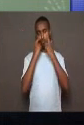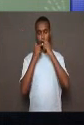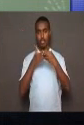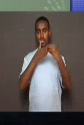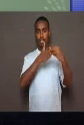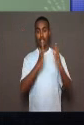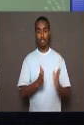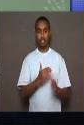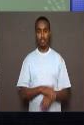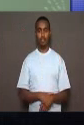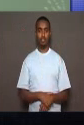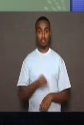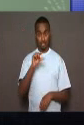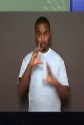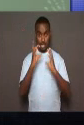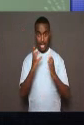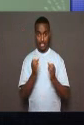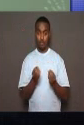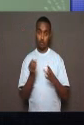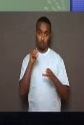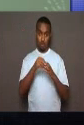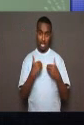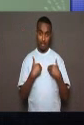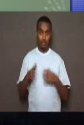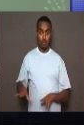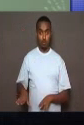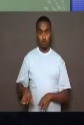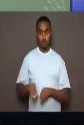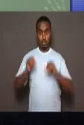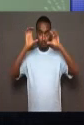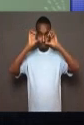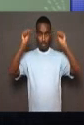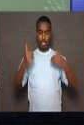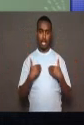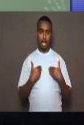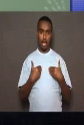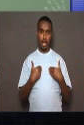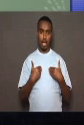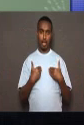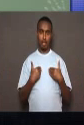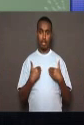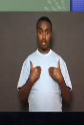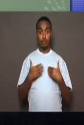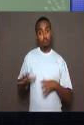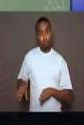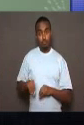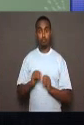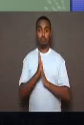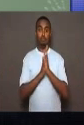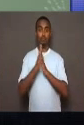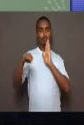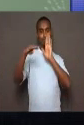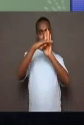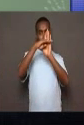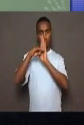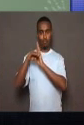Some classes also have a student president who represents the interests of the